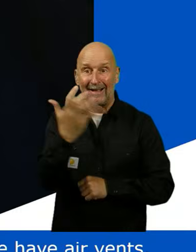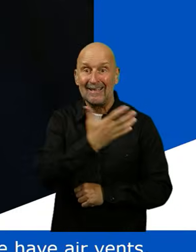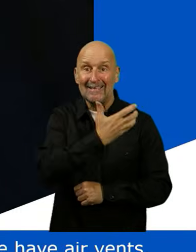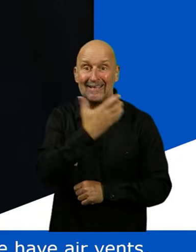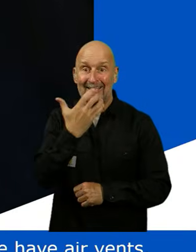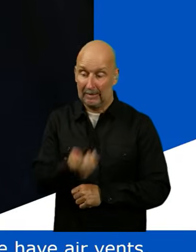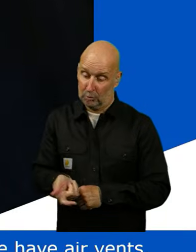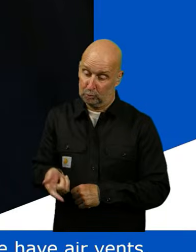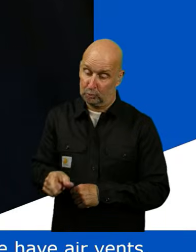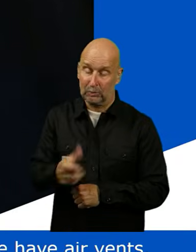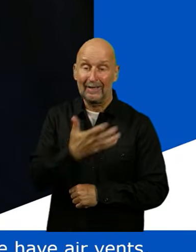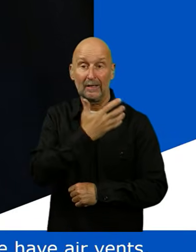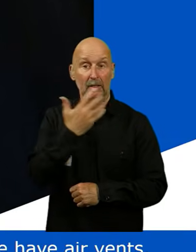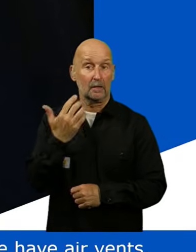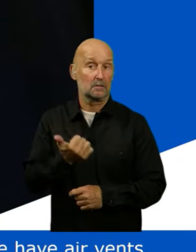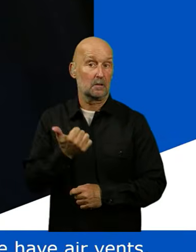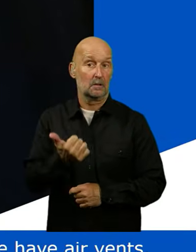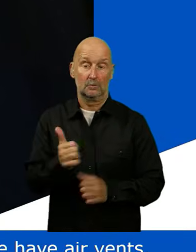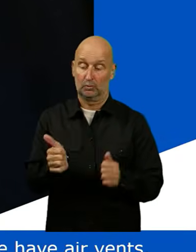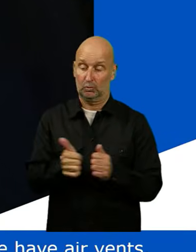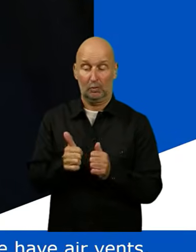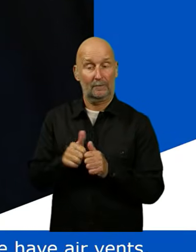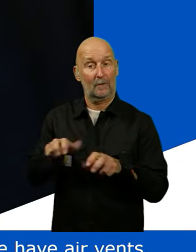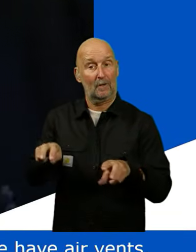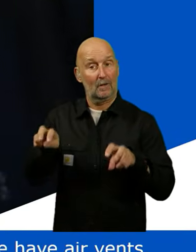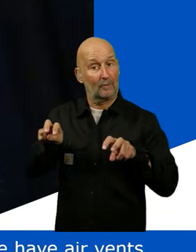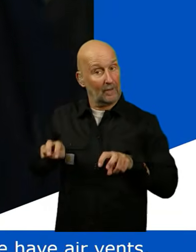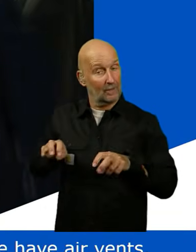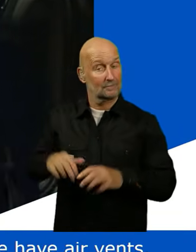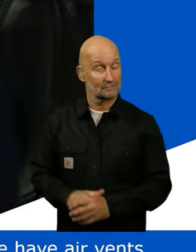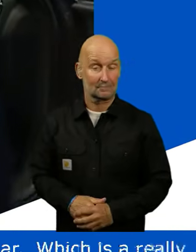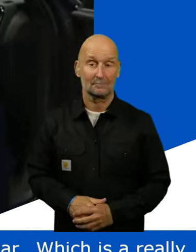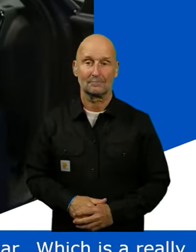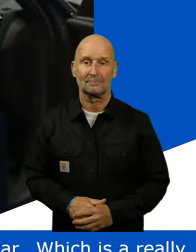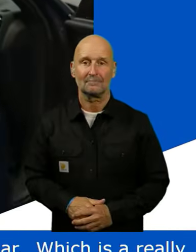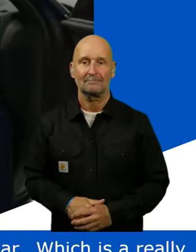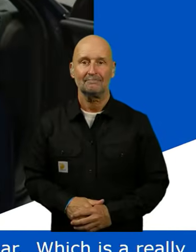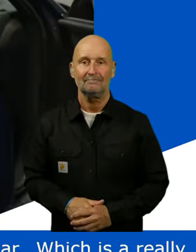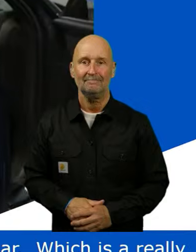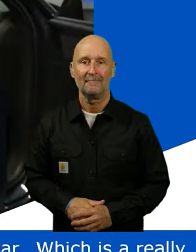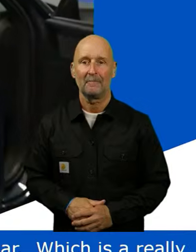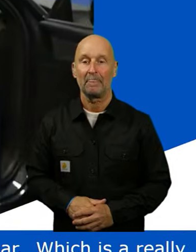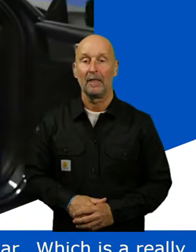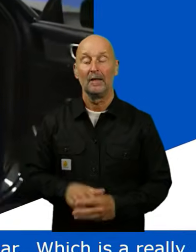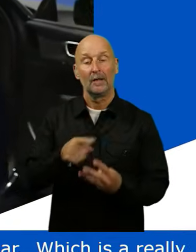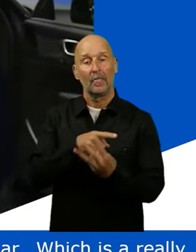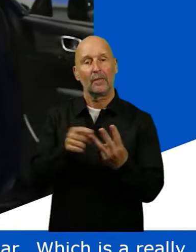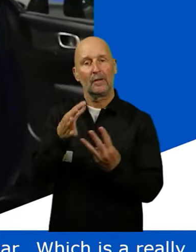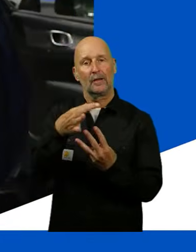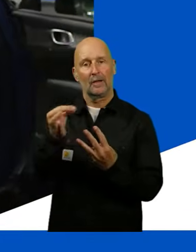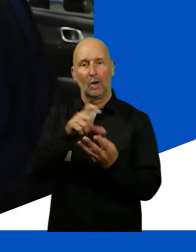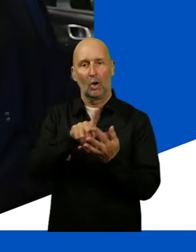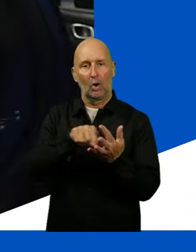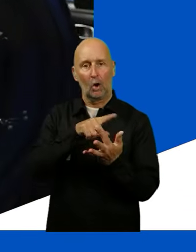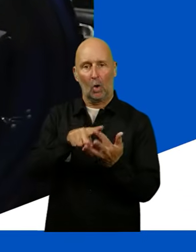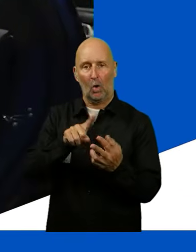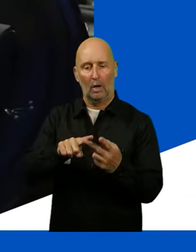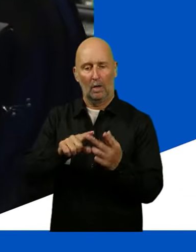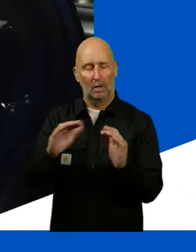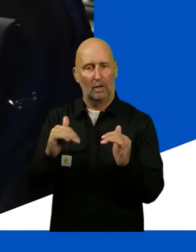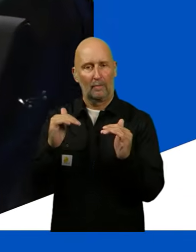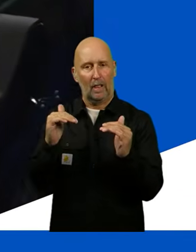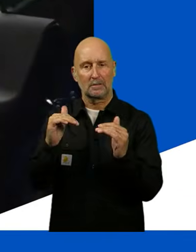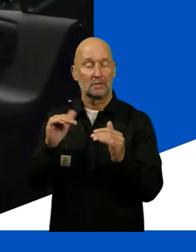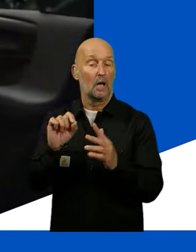which is a really nice touch for your passengers. To go through the trims, there are 3 trims: Core, Plus and